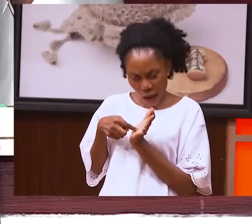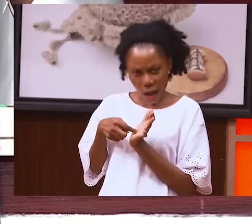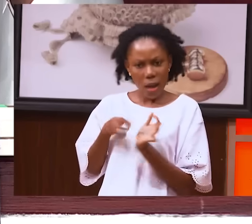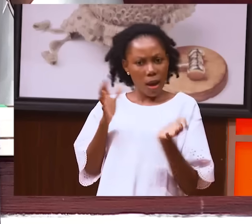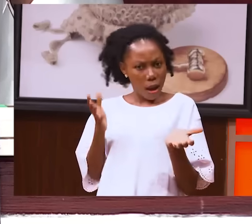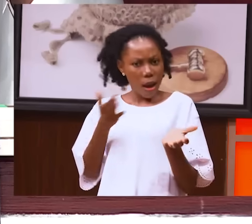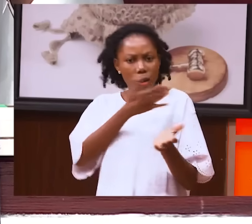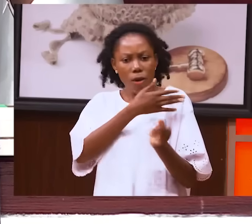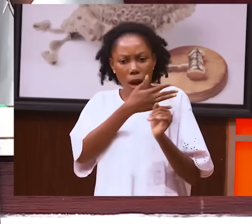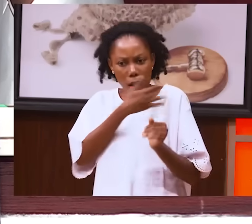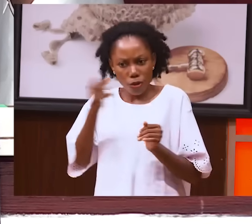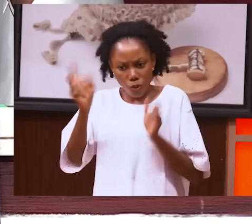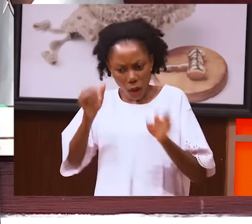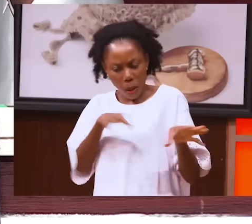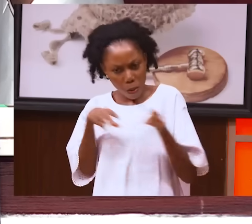rents.